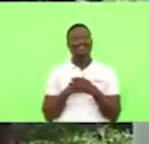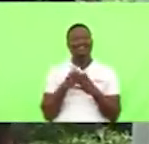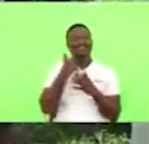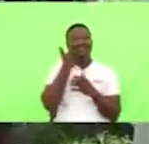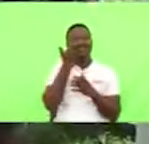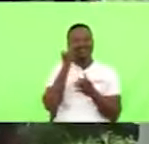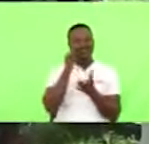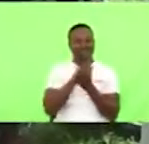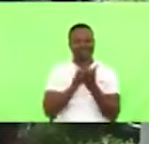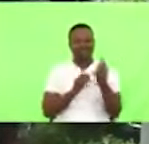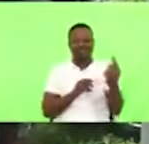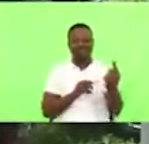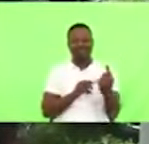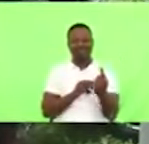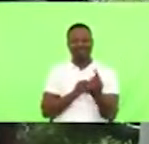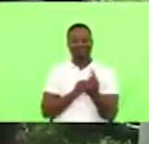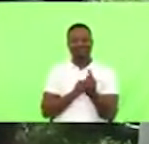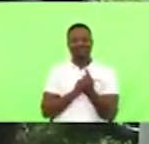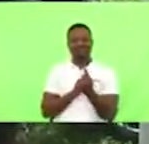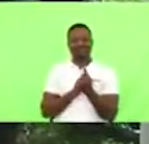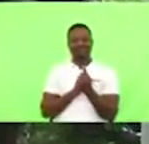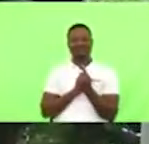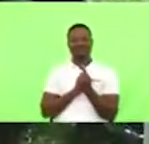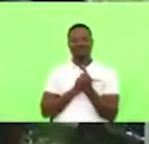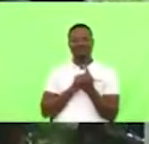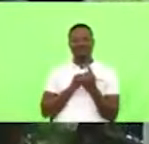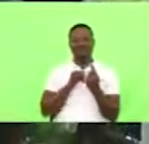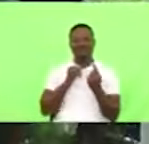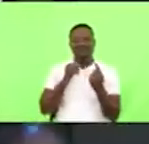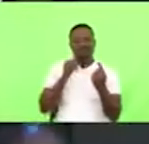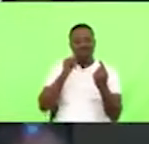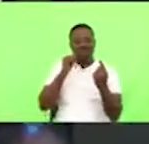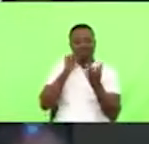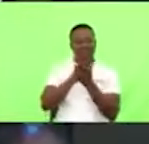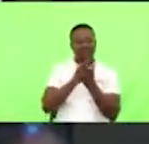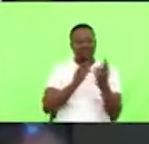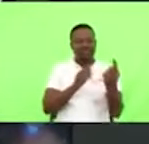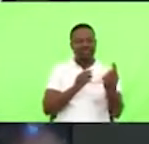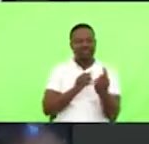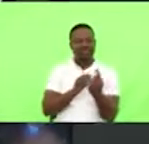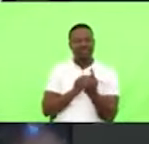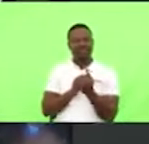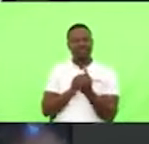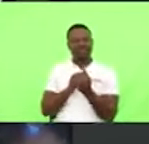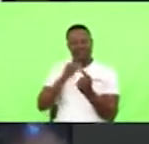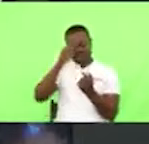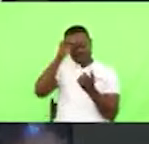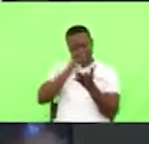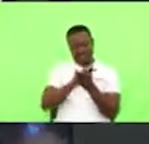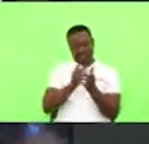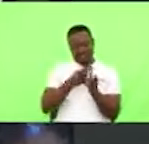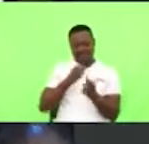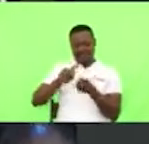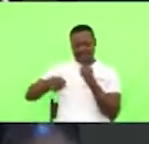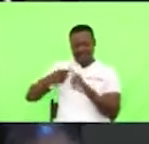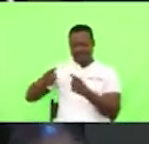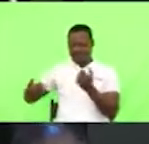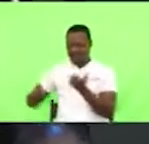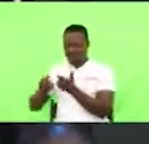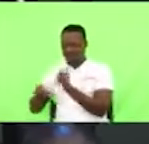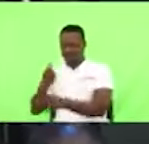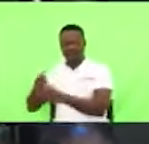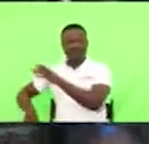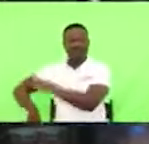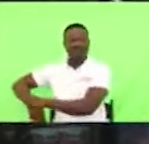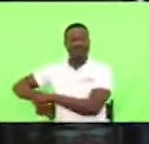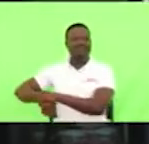wife surfaced. The wife, instead of coming for the husband first, picked the friend first. The while